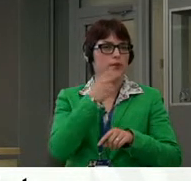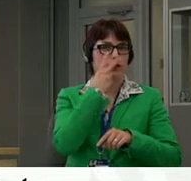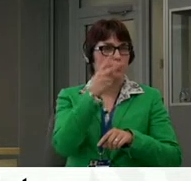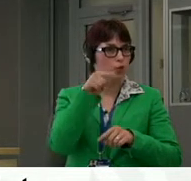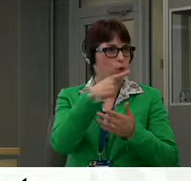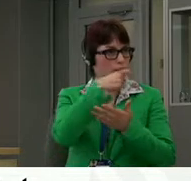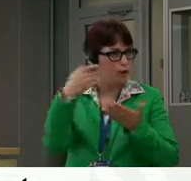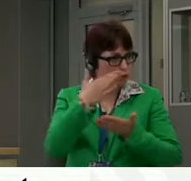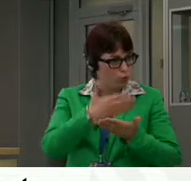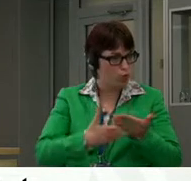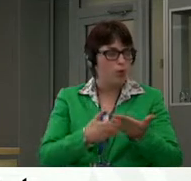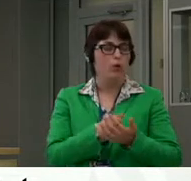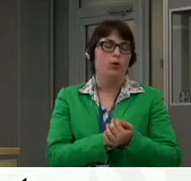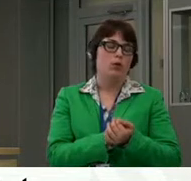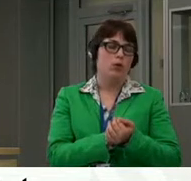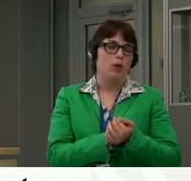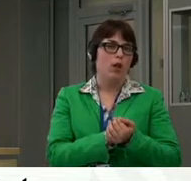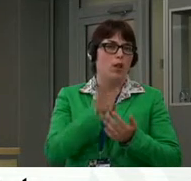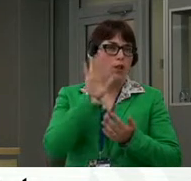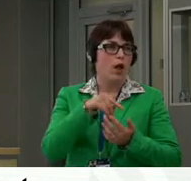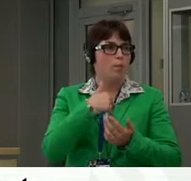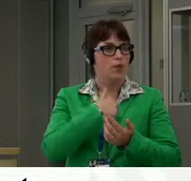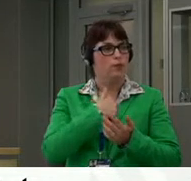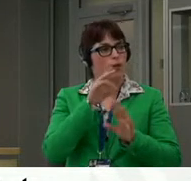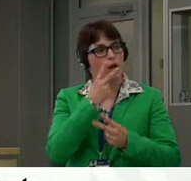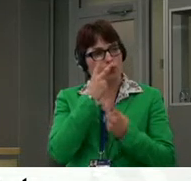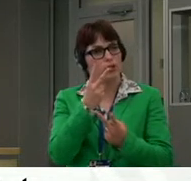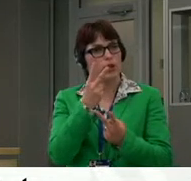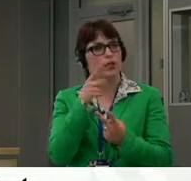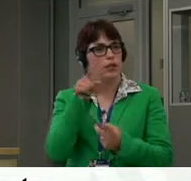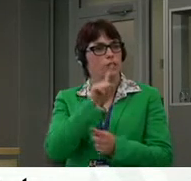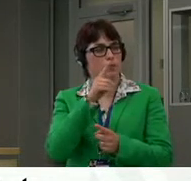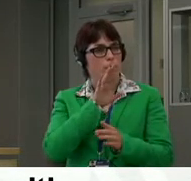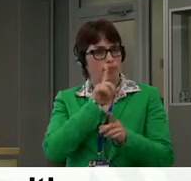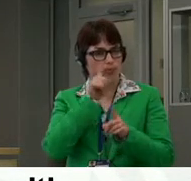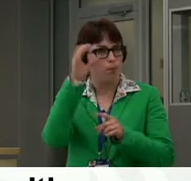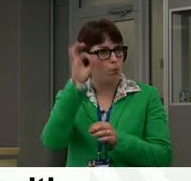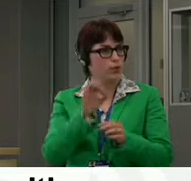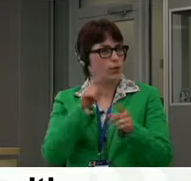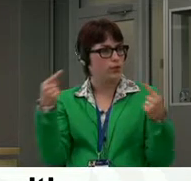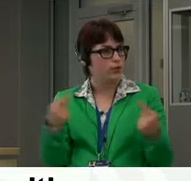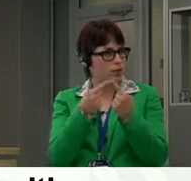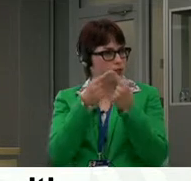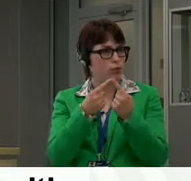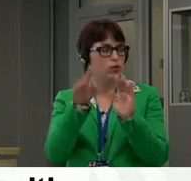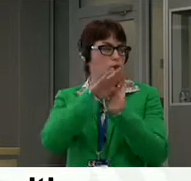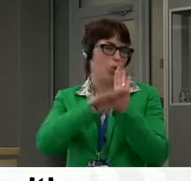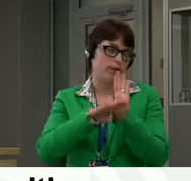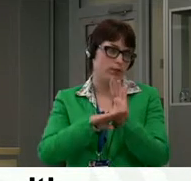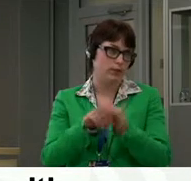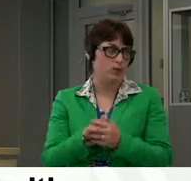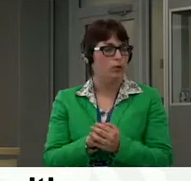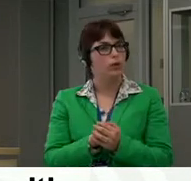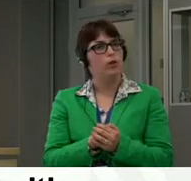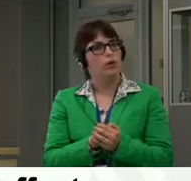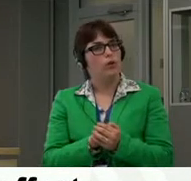full conformity, in full compliance with the CRPD. We have seen the positive effects